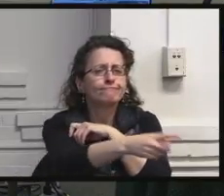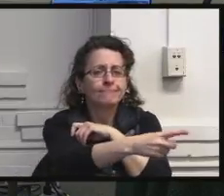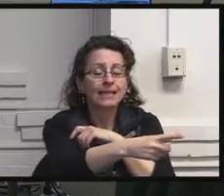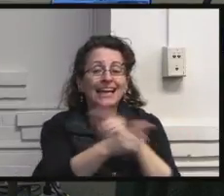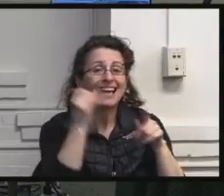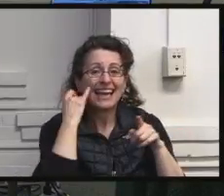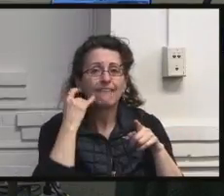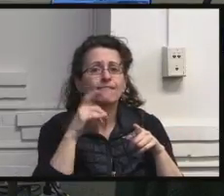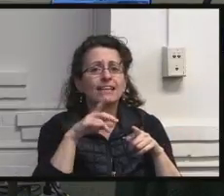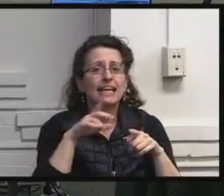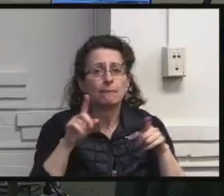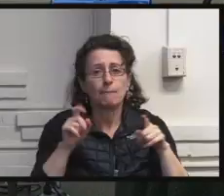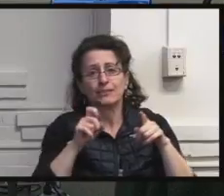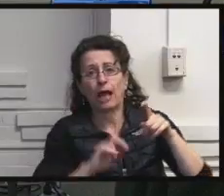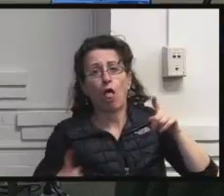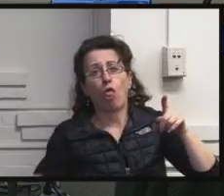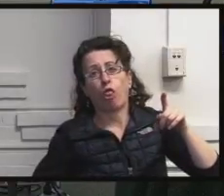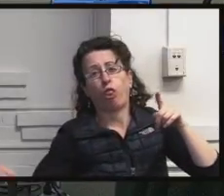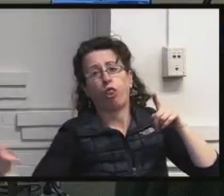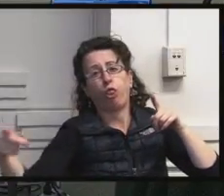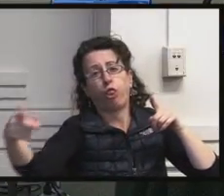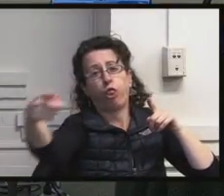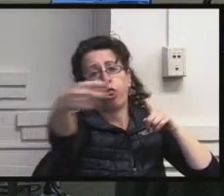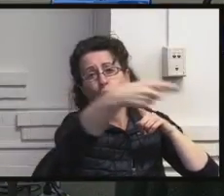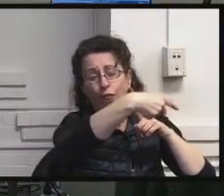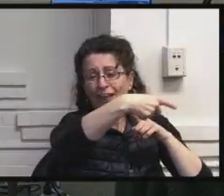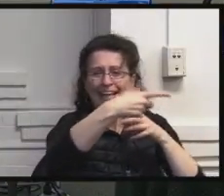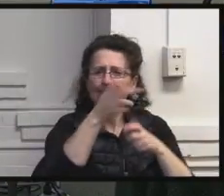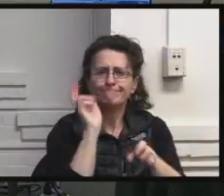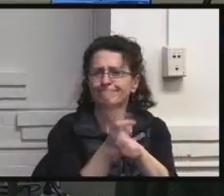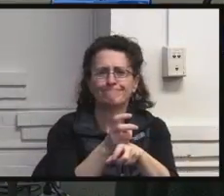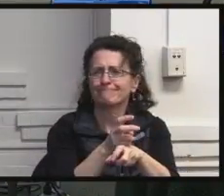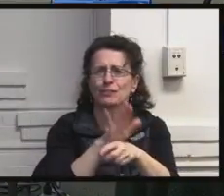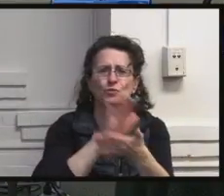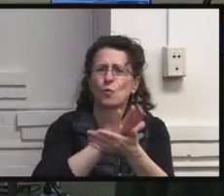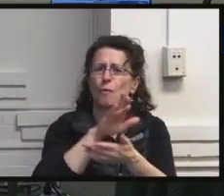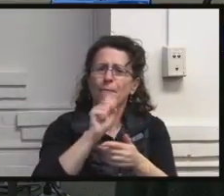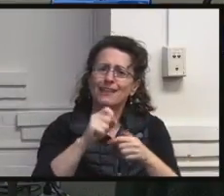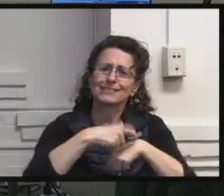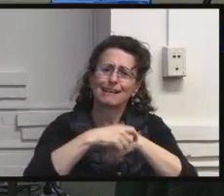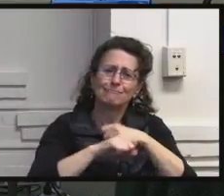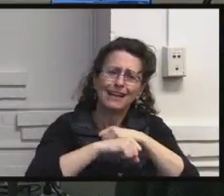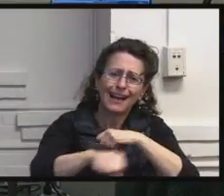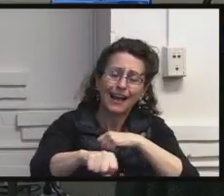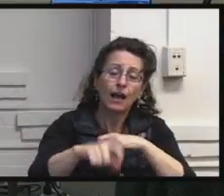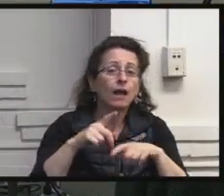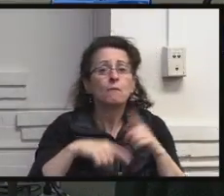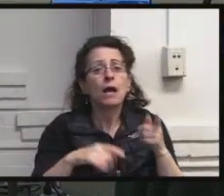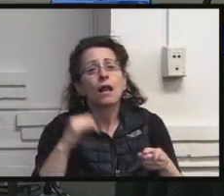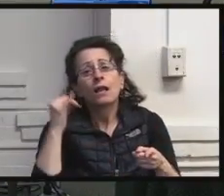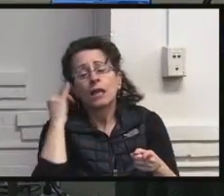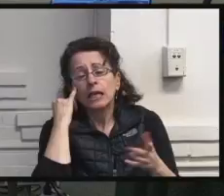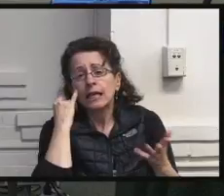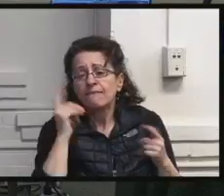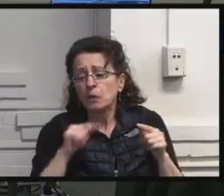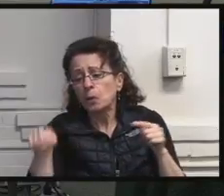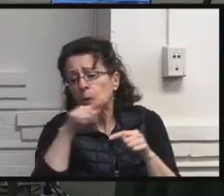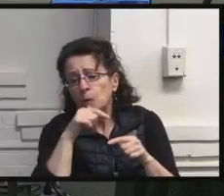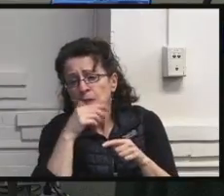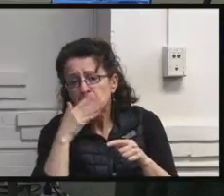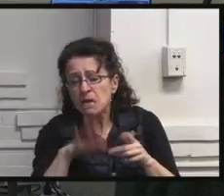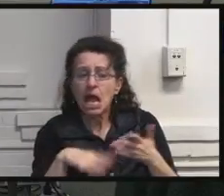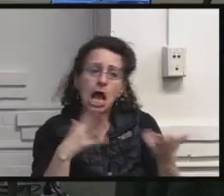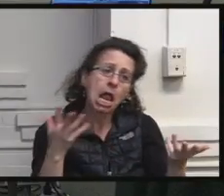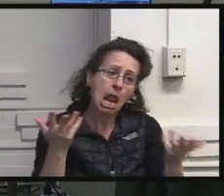much longer. In this case, the detour is pretty short. So again, it's really up to the town. You guys can decide when you want the closure. I think you have some options